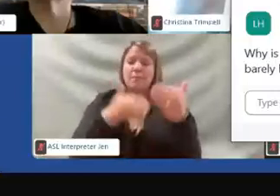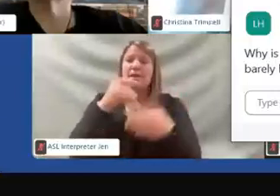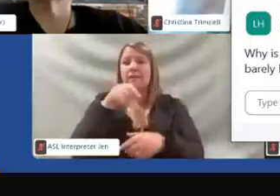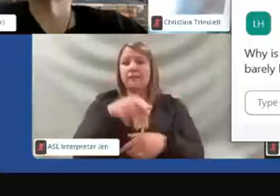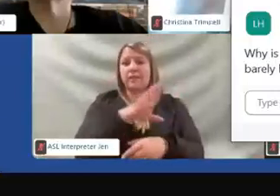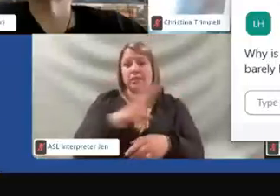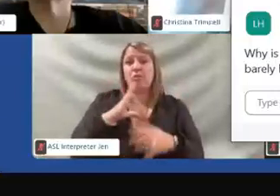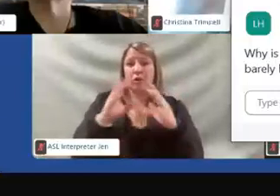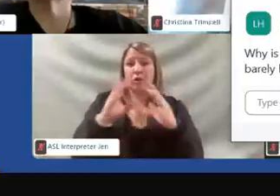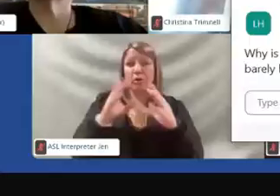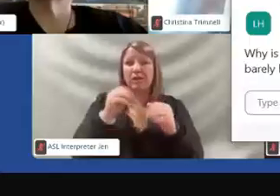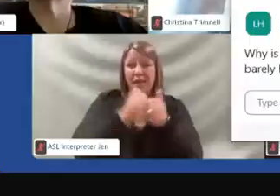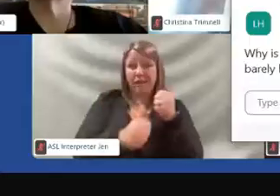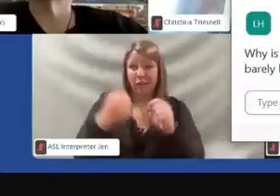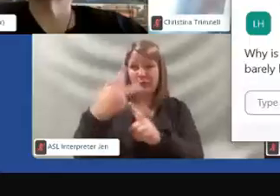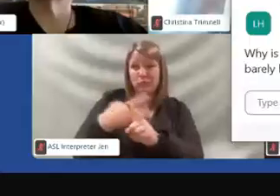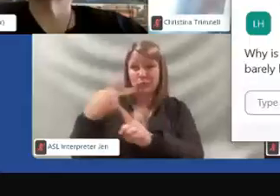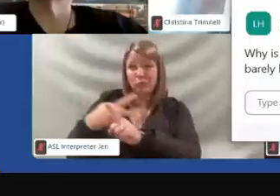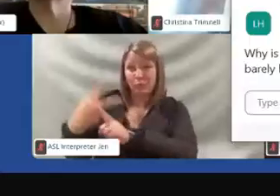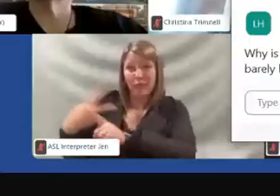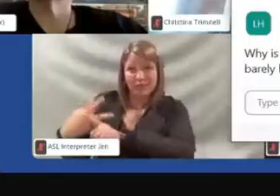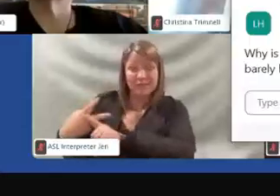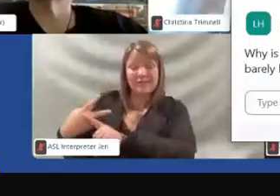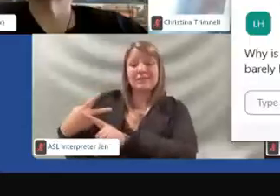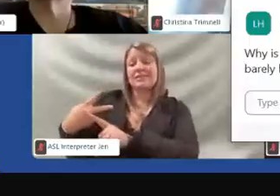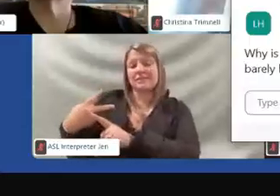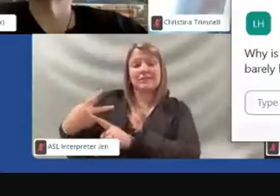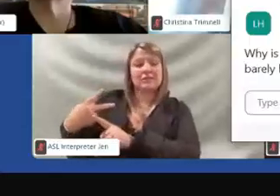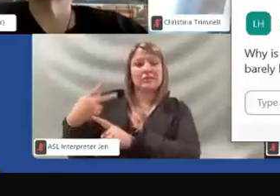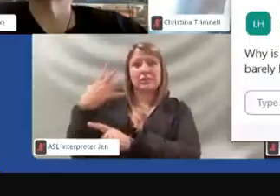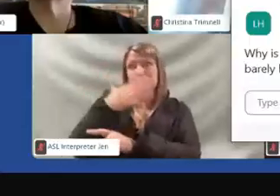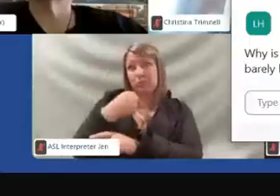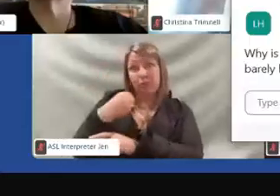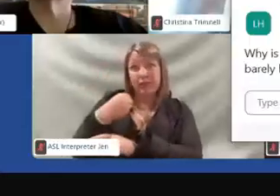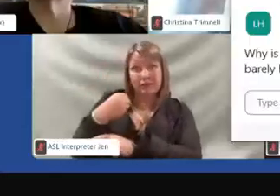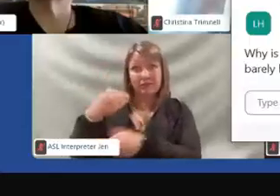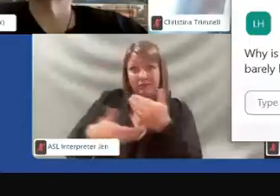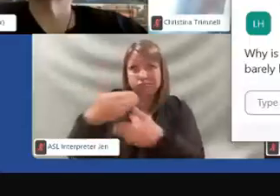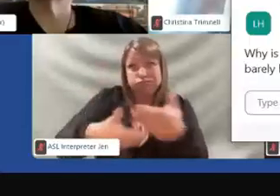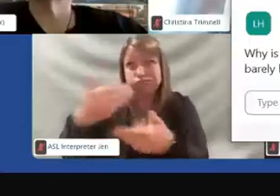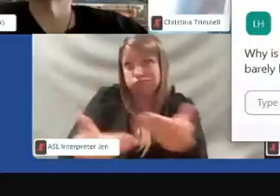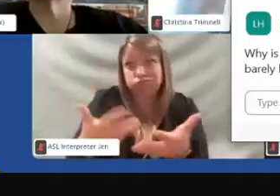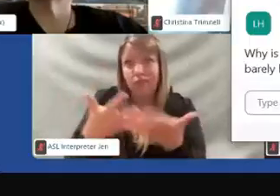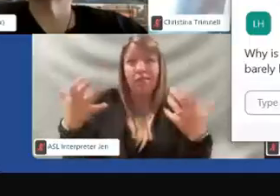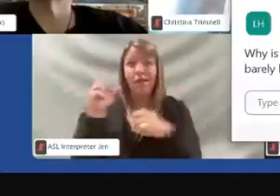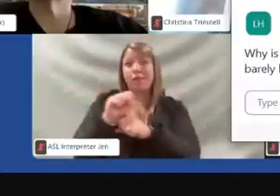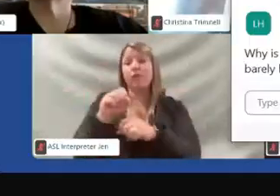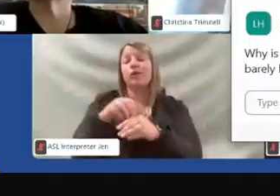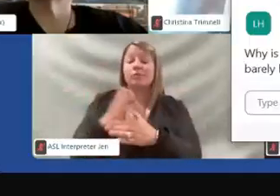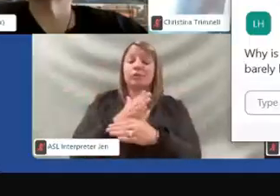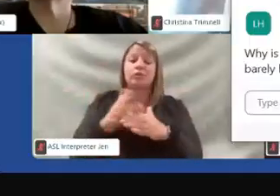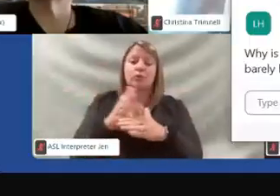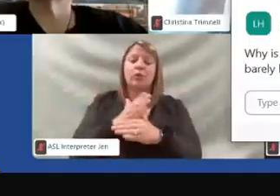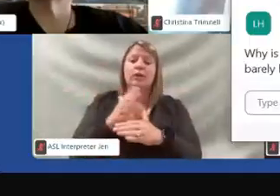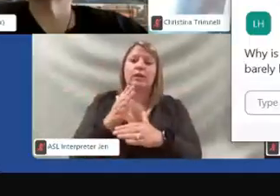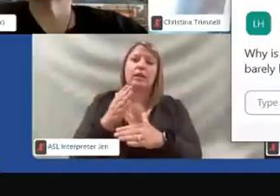is roughly every 2 months, it looks like, is pretty fast. So that's a lot of work in between. And again,